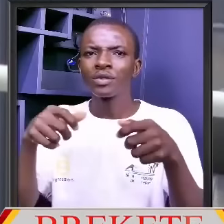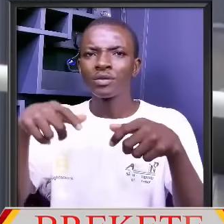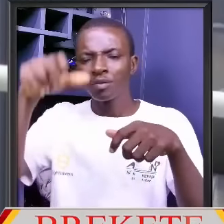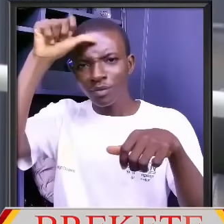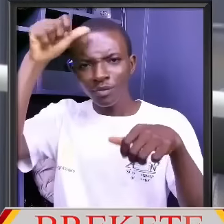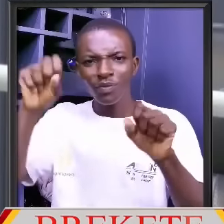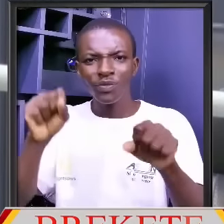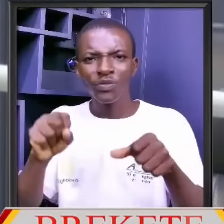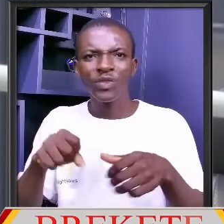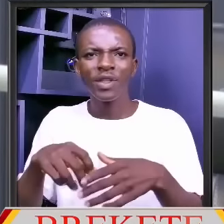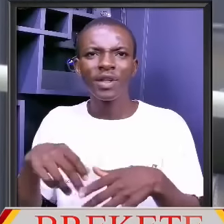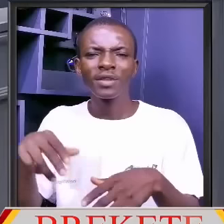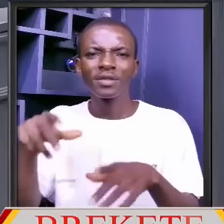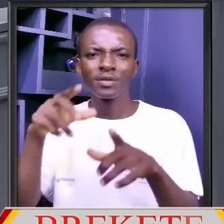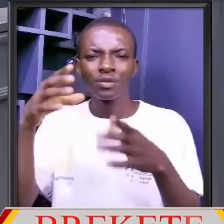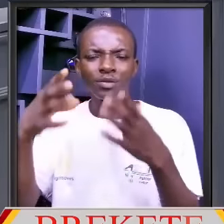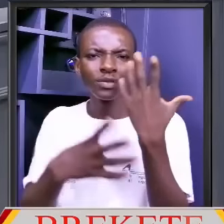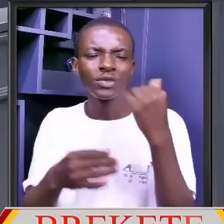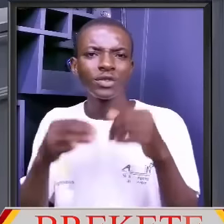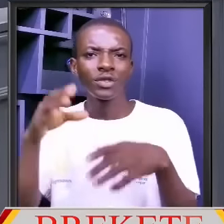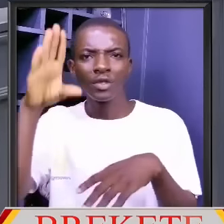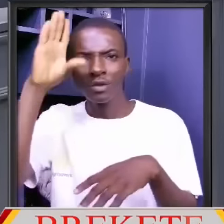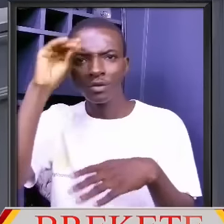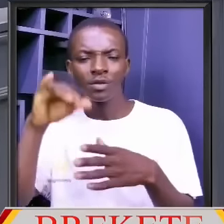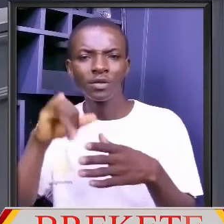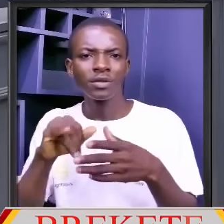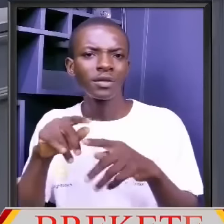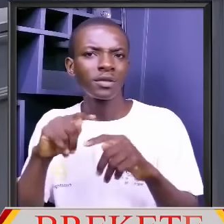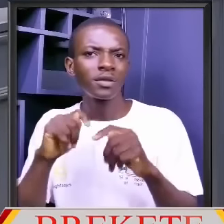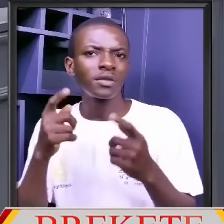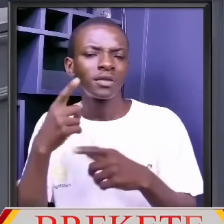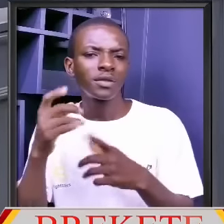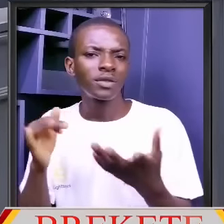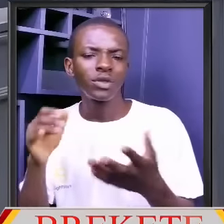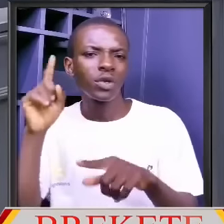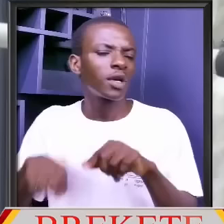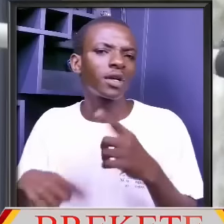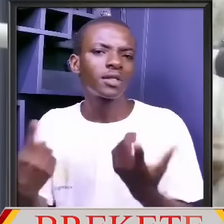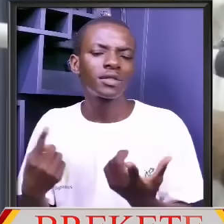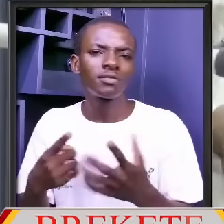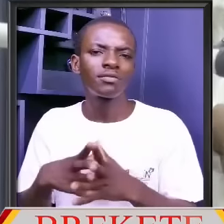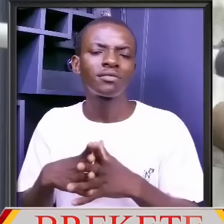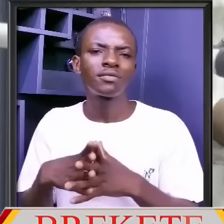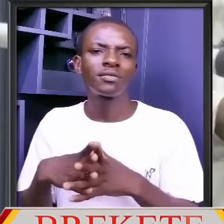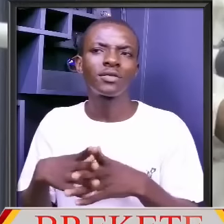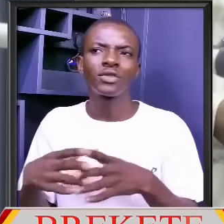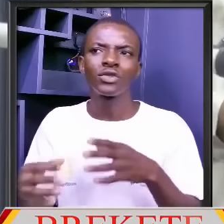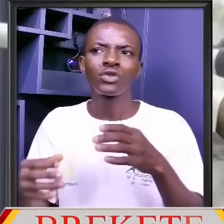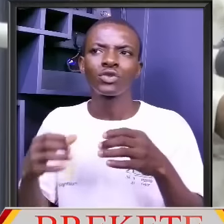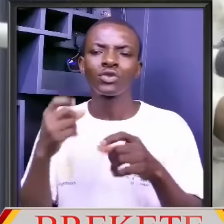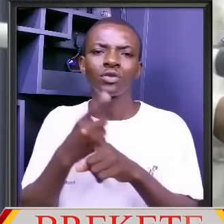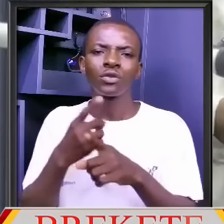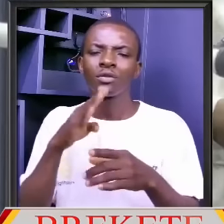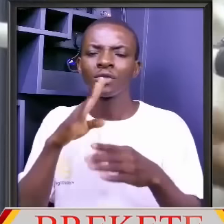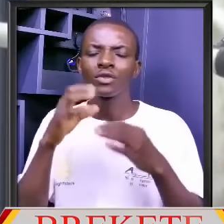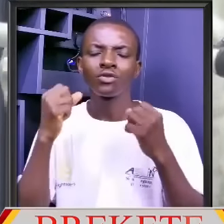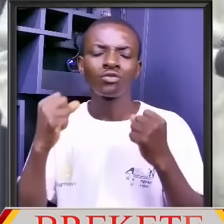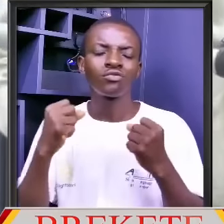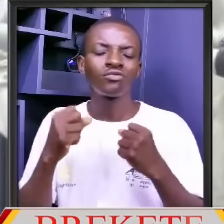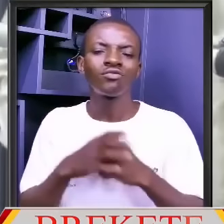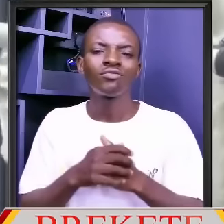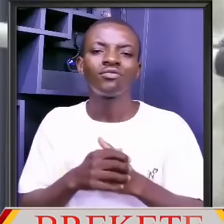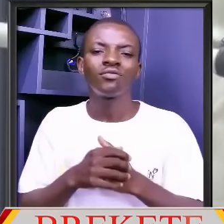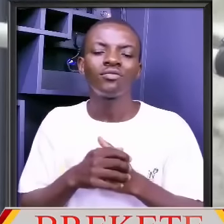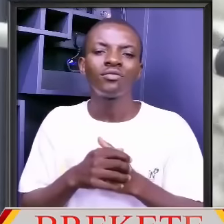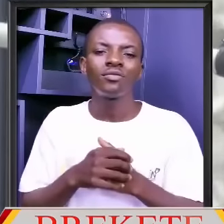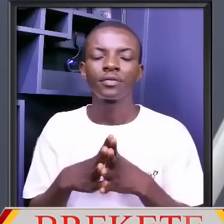become poverty alleviation chairman, will you be rich man? Can you tell the color of poverty? You cannot. So, my dear, just be strong. Thank all right? You. Thank you're on